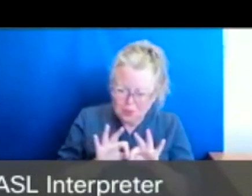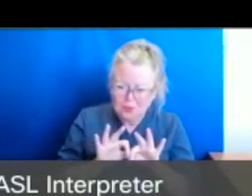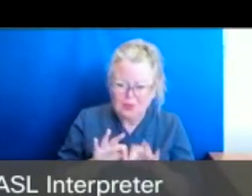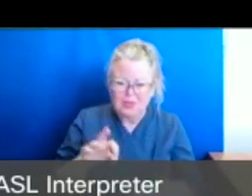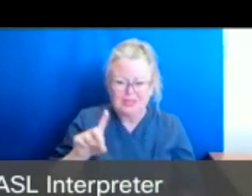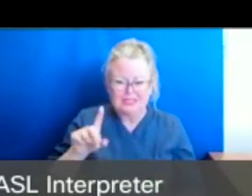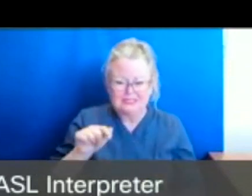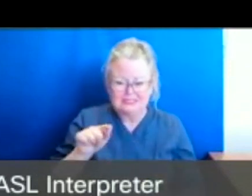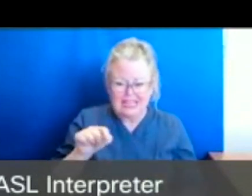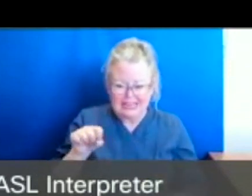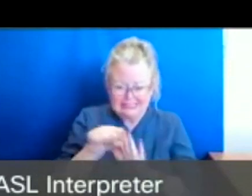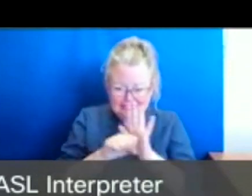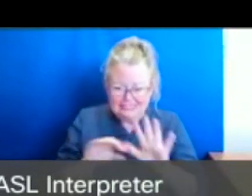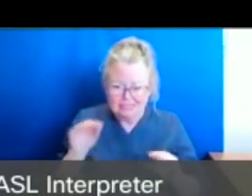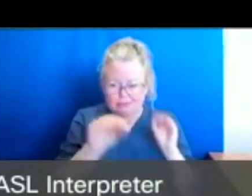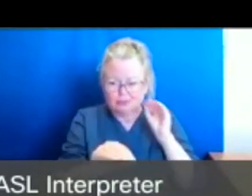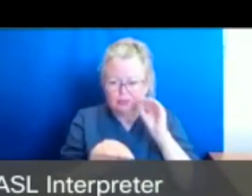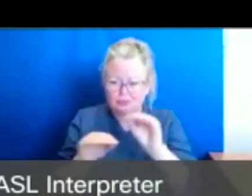and I among them.